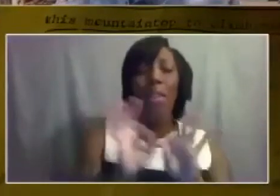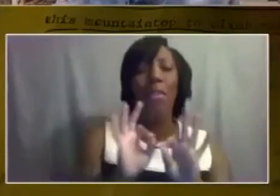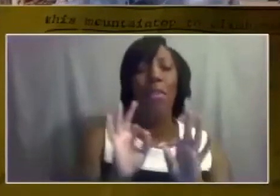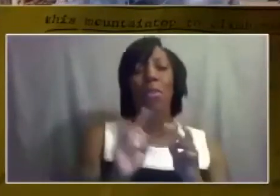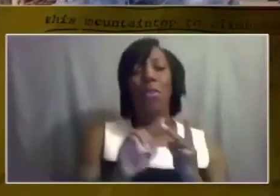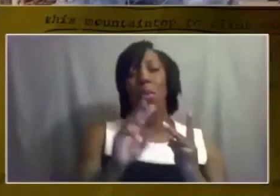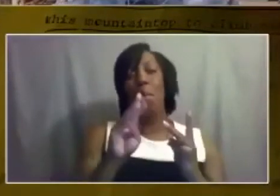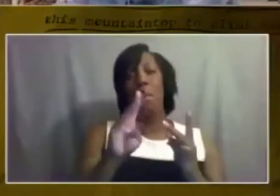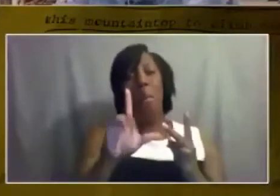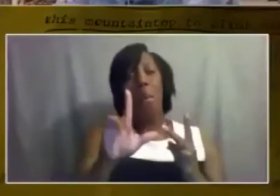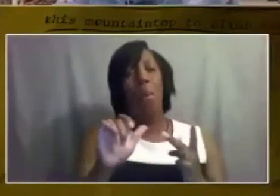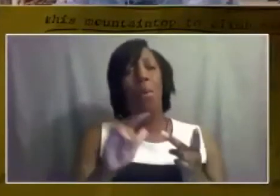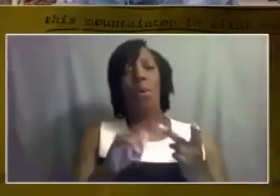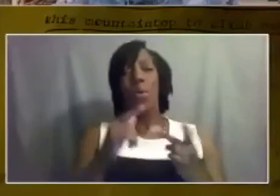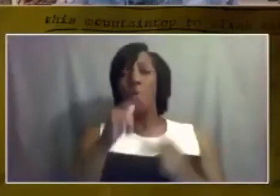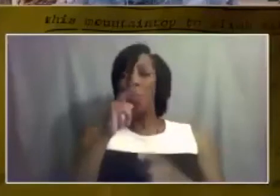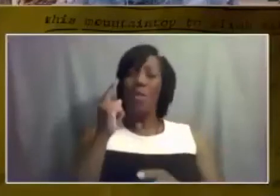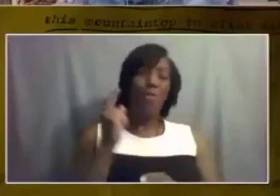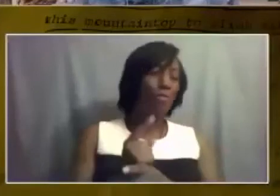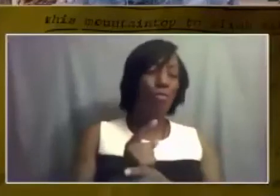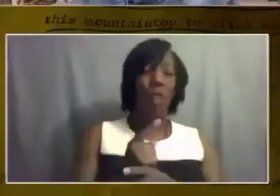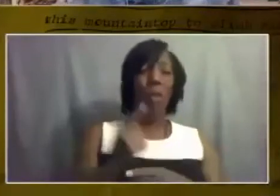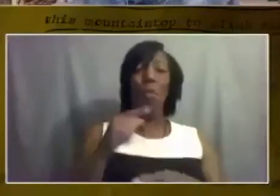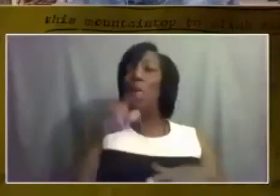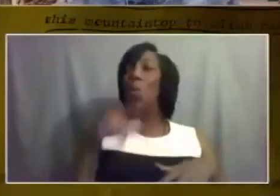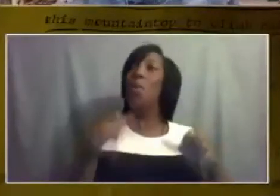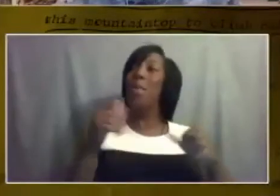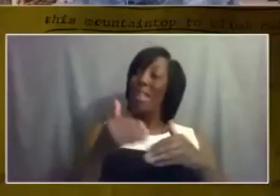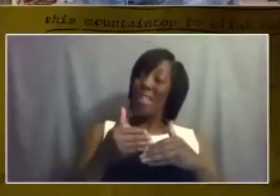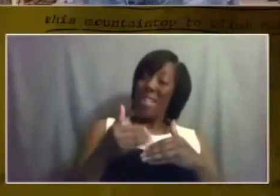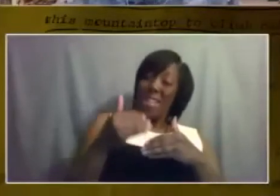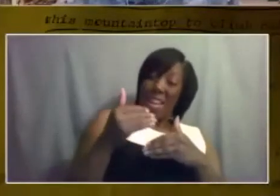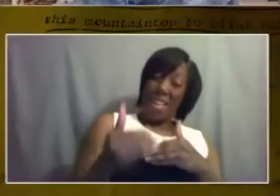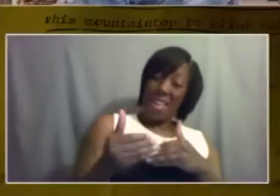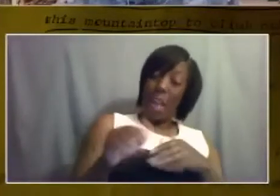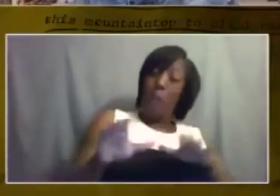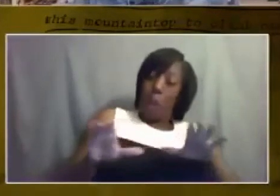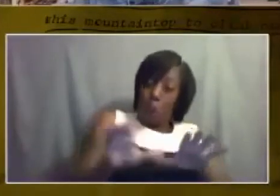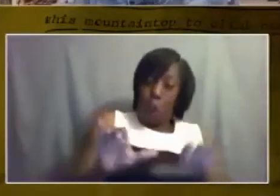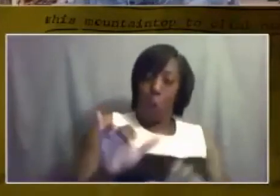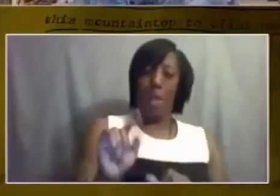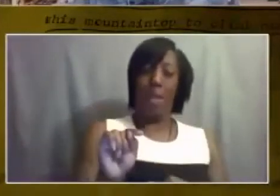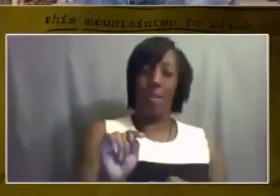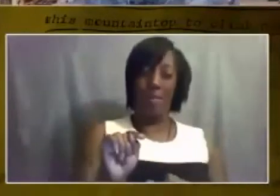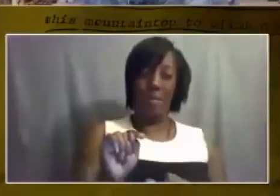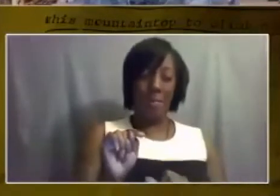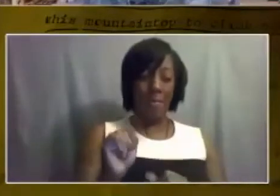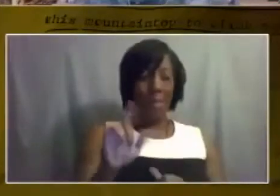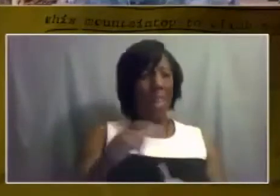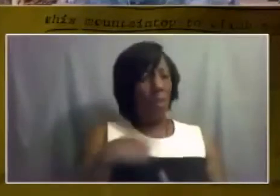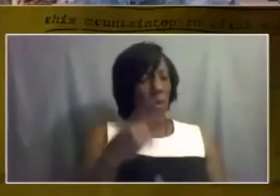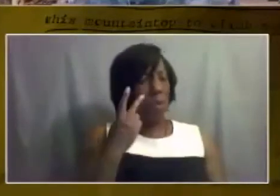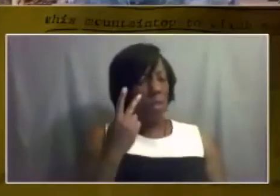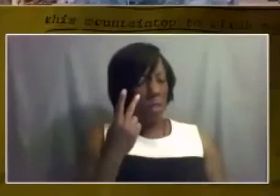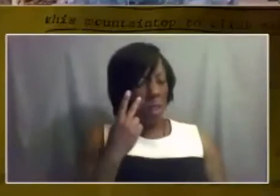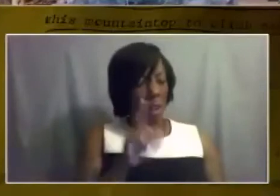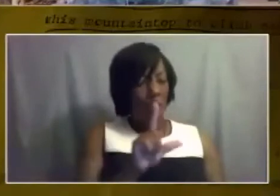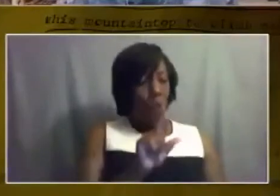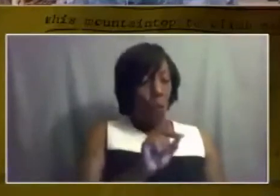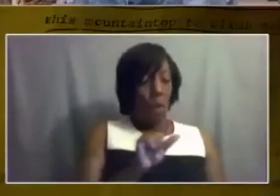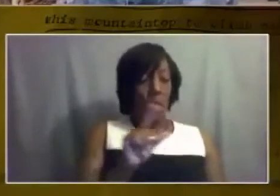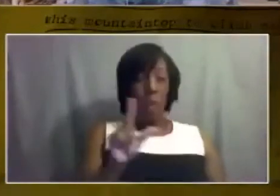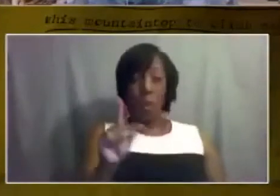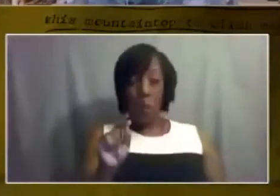but don't often take the next step of actually turning that into action. And I think what we saw in 2020 was a